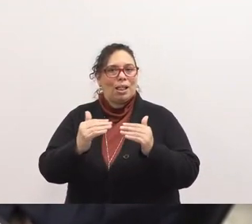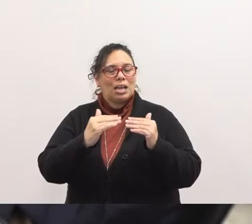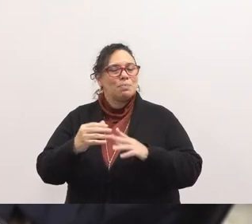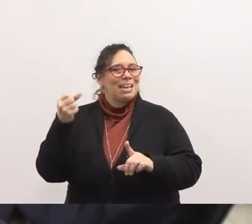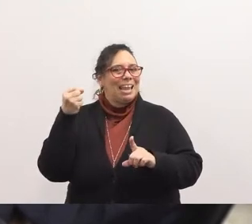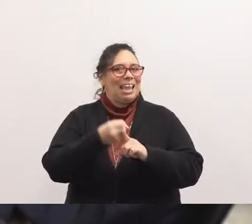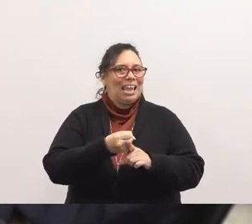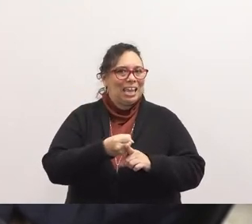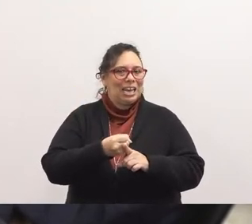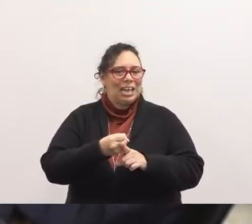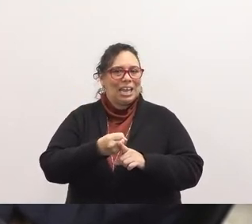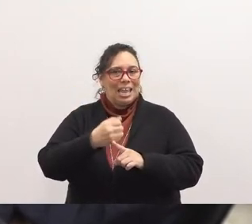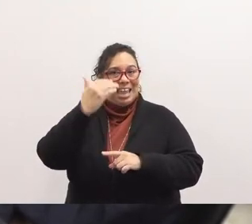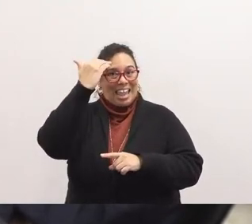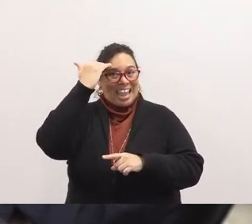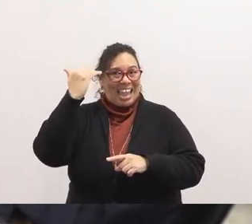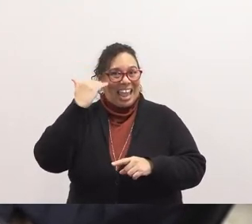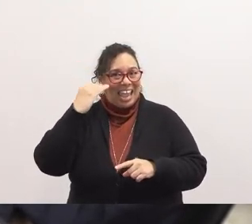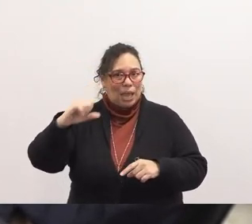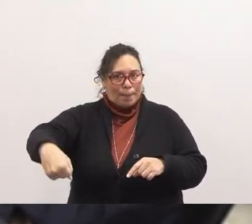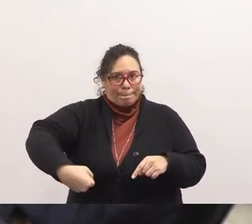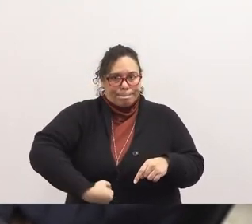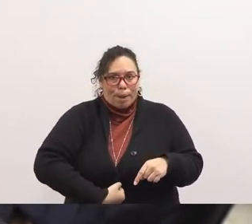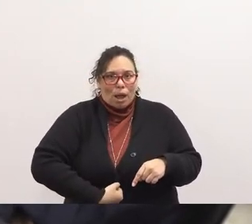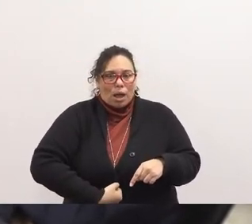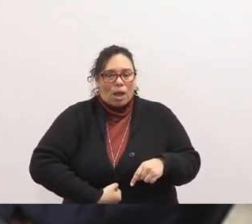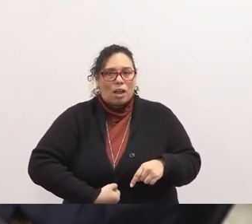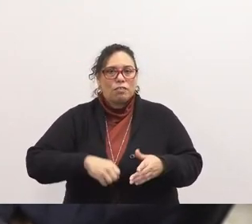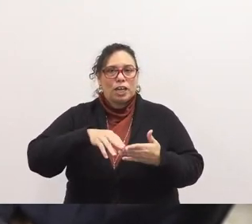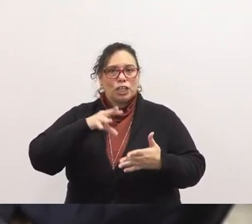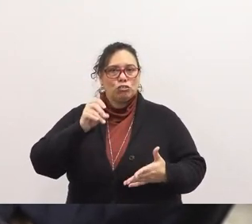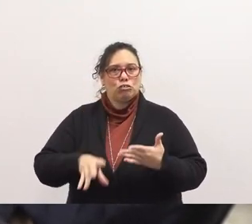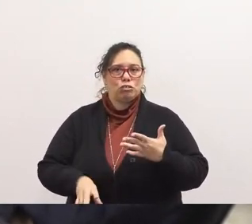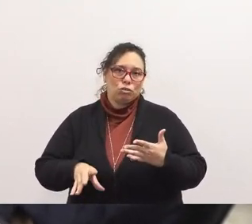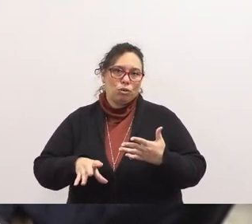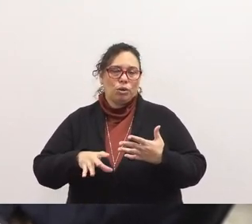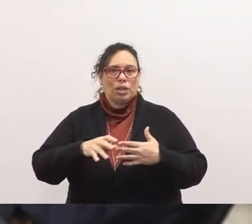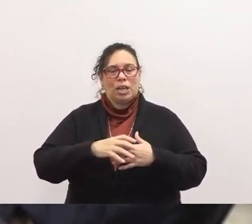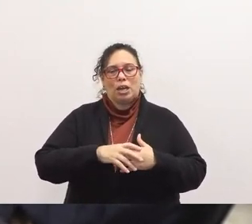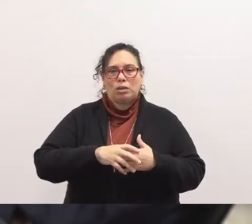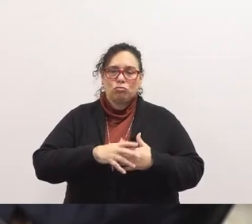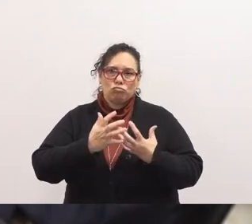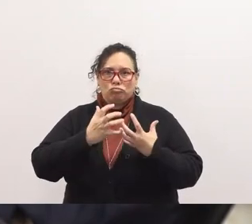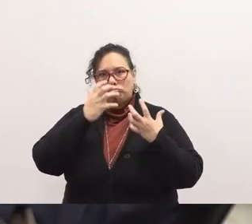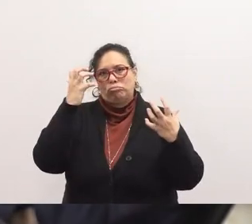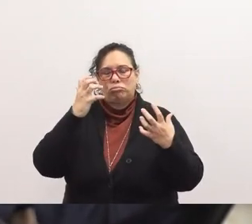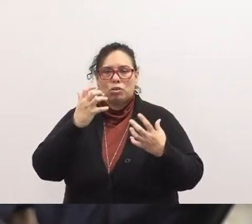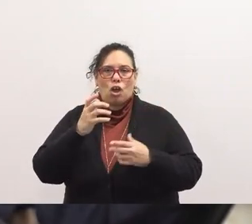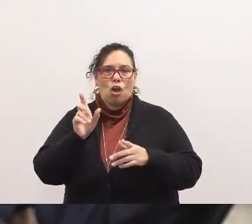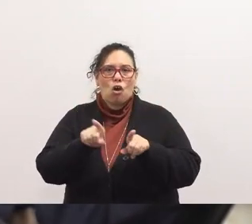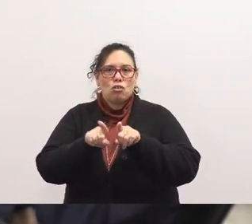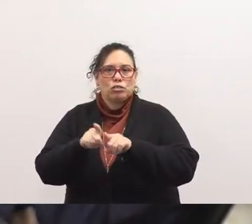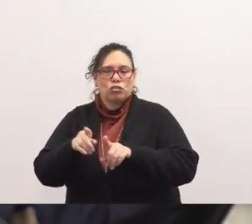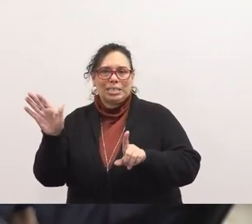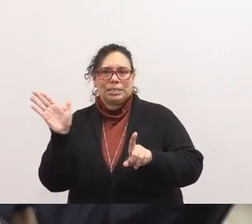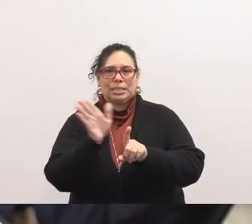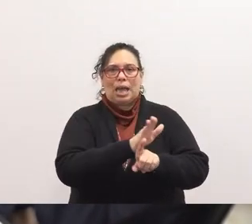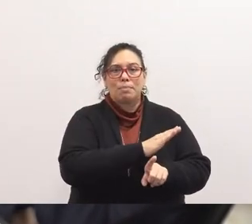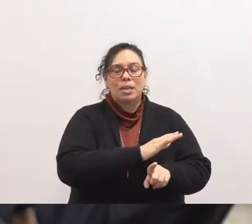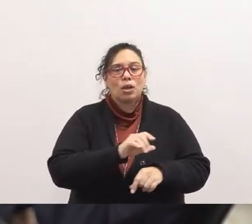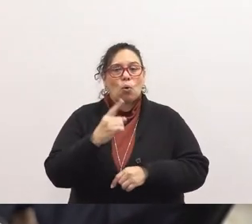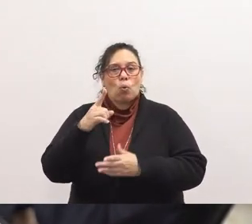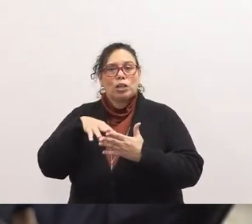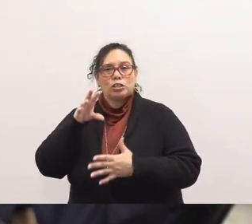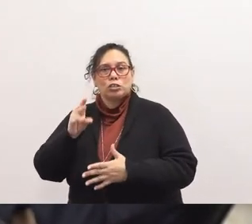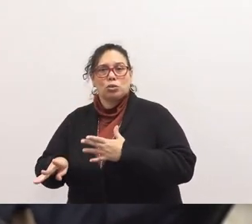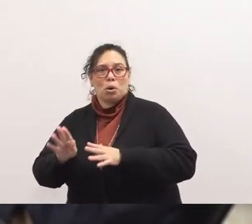They've been headbutted in the stomach by a student while the student also furiously tries to slap them. And one student pushed another student and